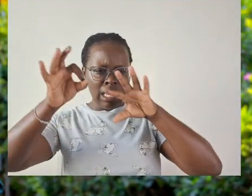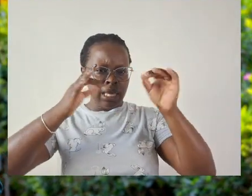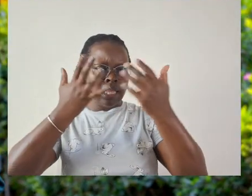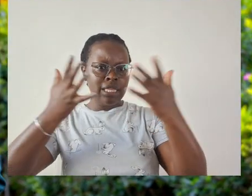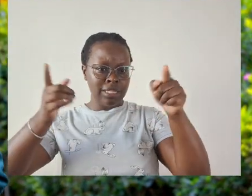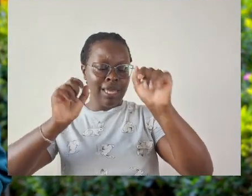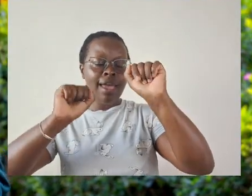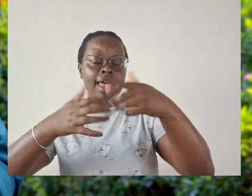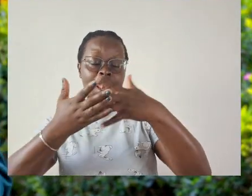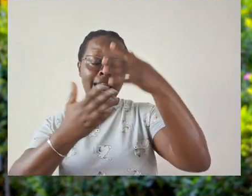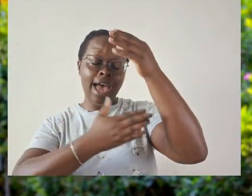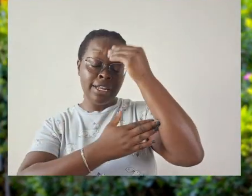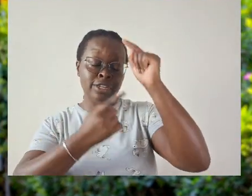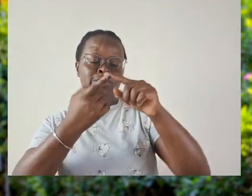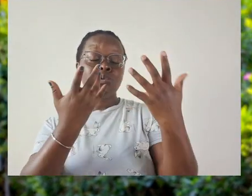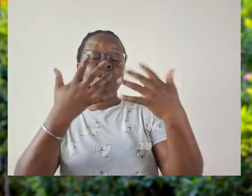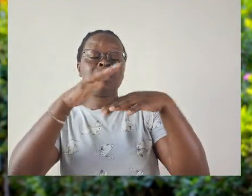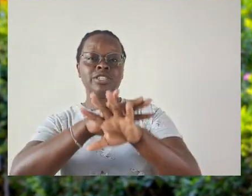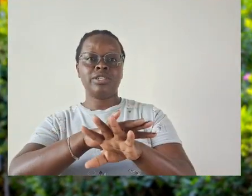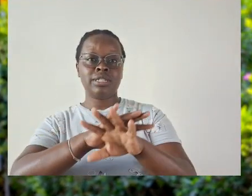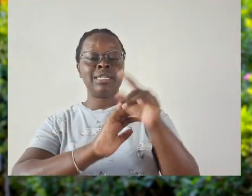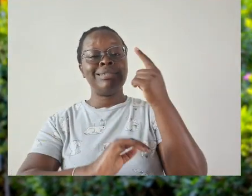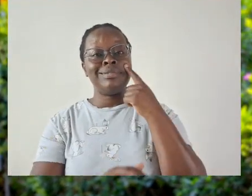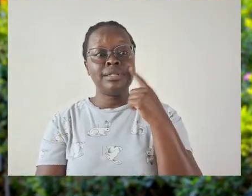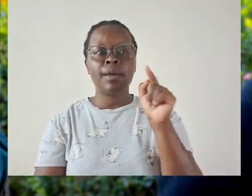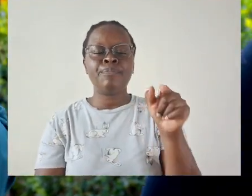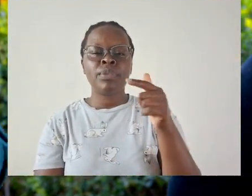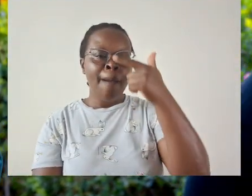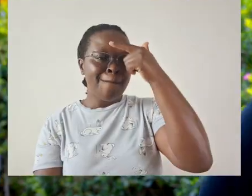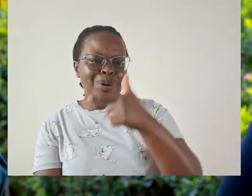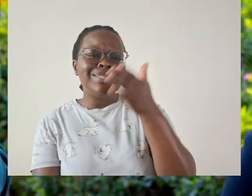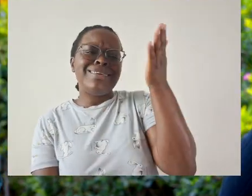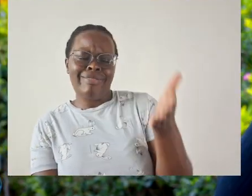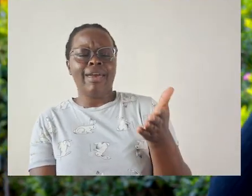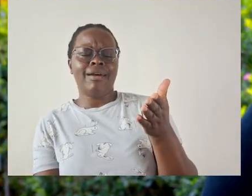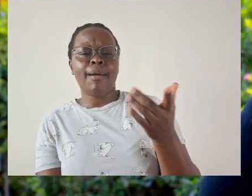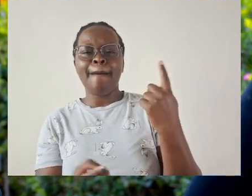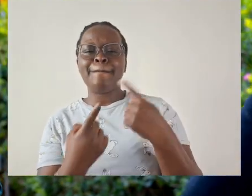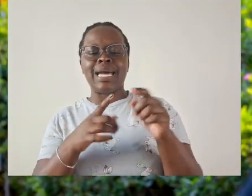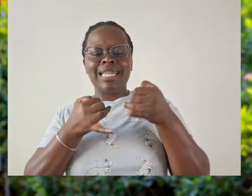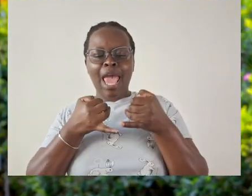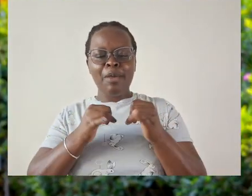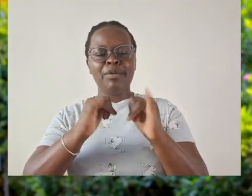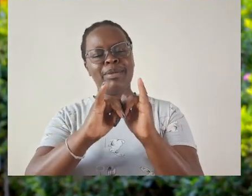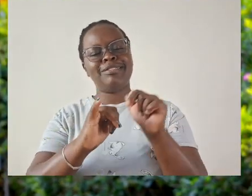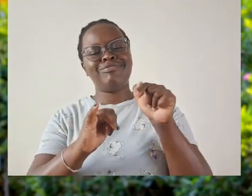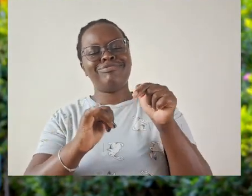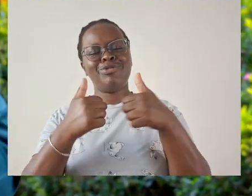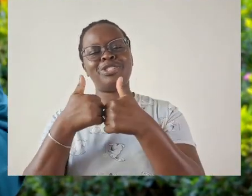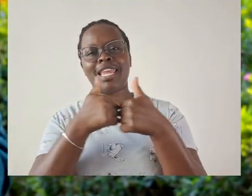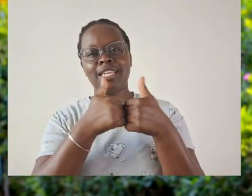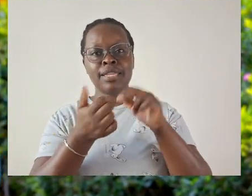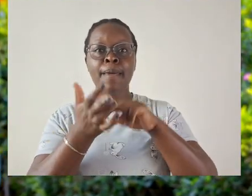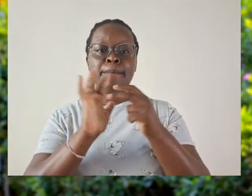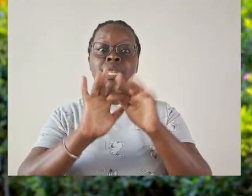them to integrate. You see, the policy is already there on integration of ICT. So the best methods